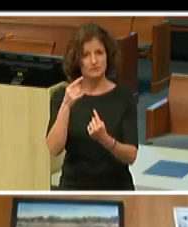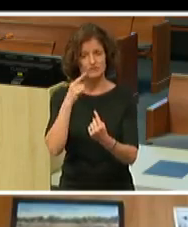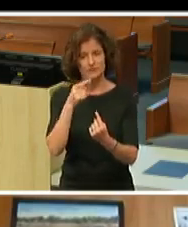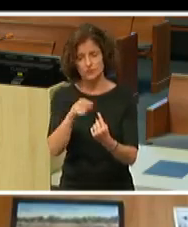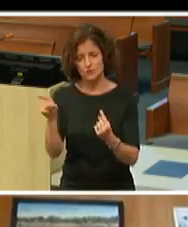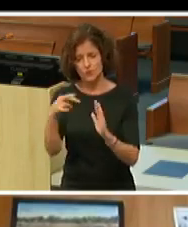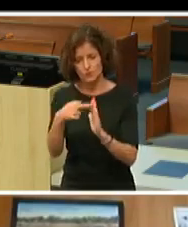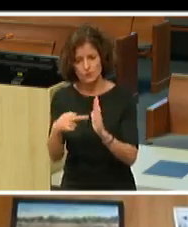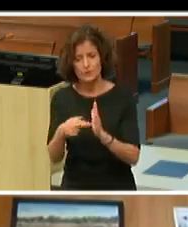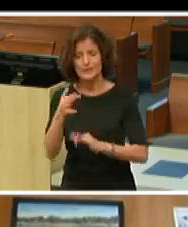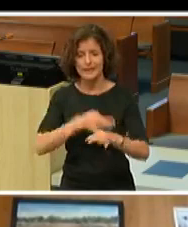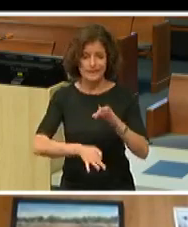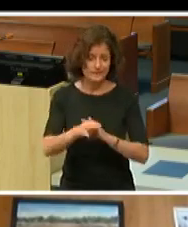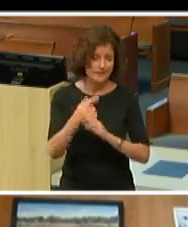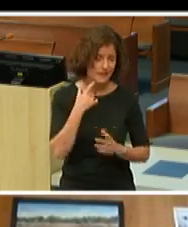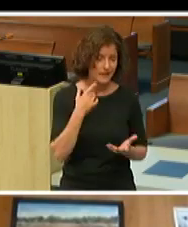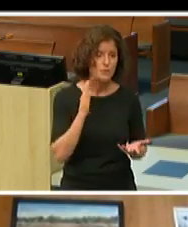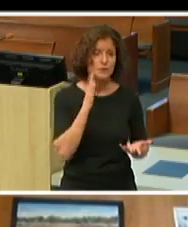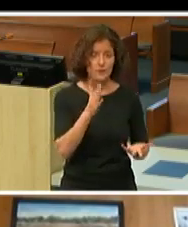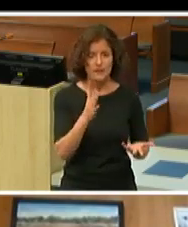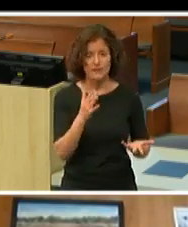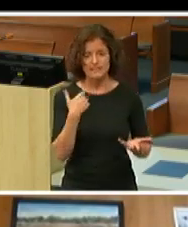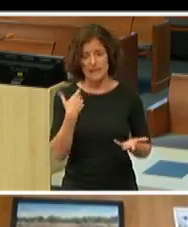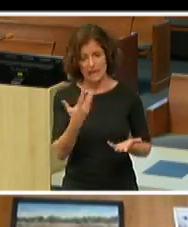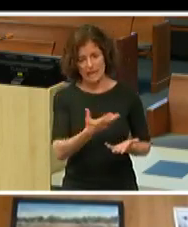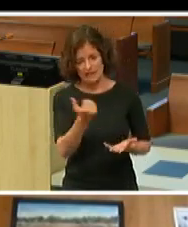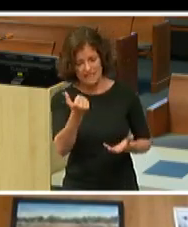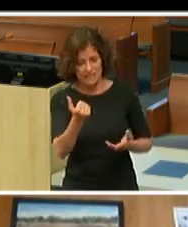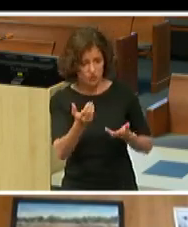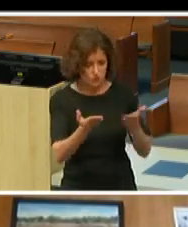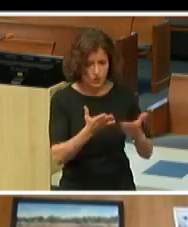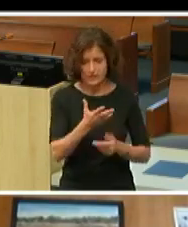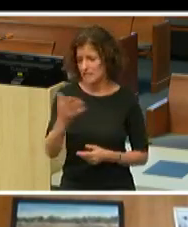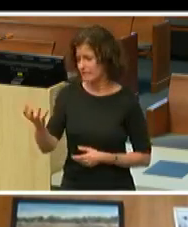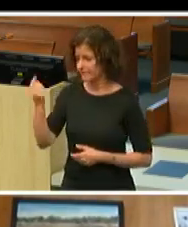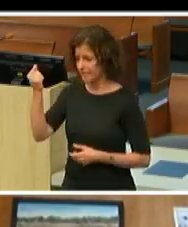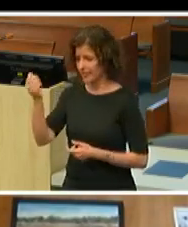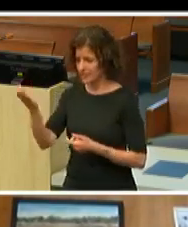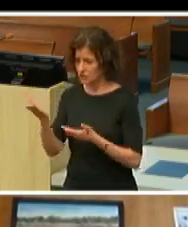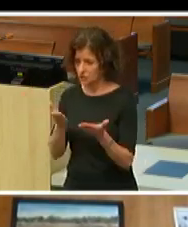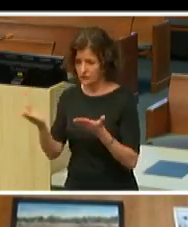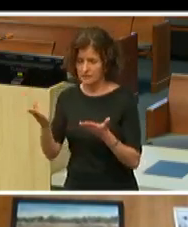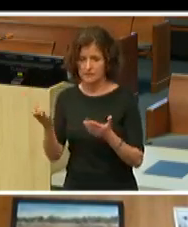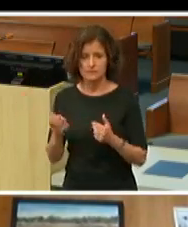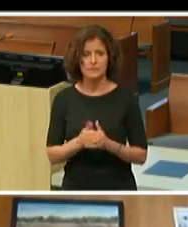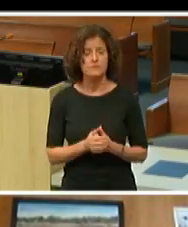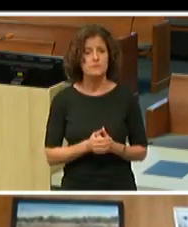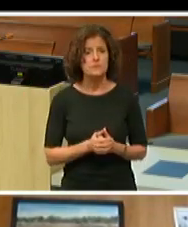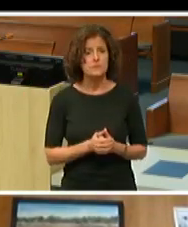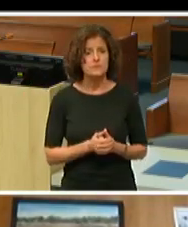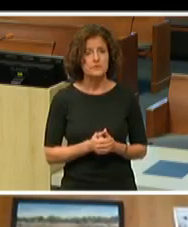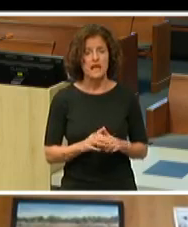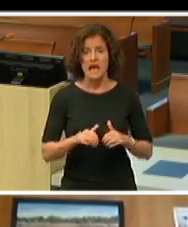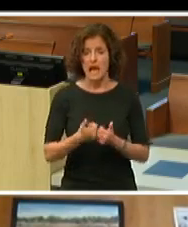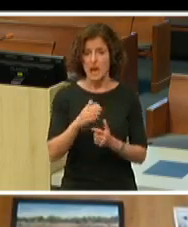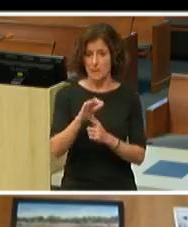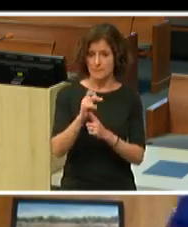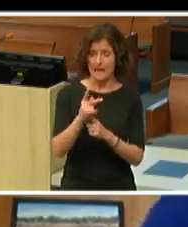than saying we're going to pick this service and this service. Well, I think the way banks might have to operate is